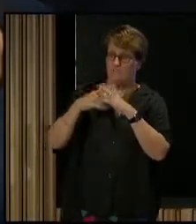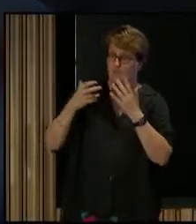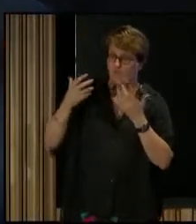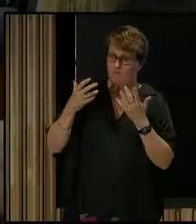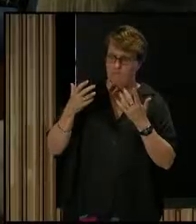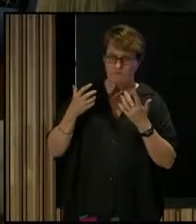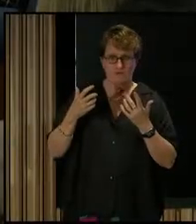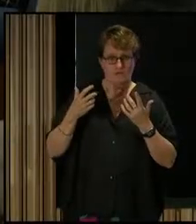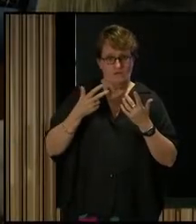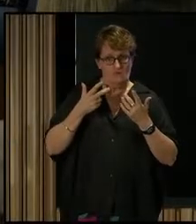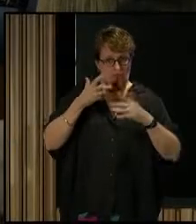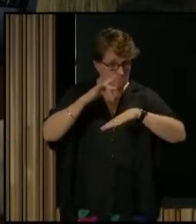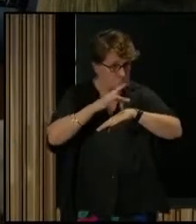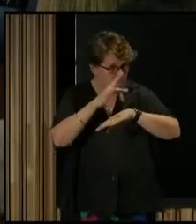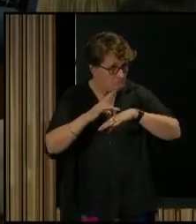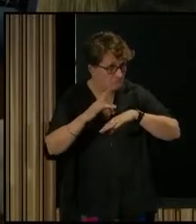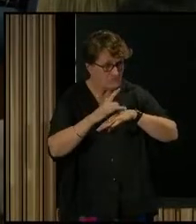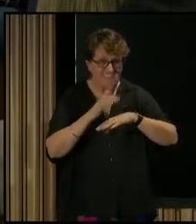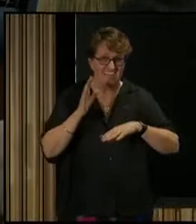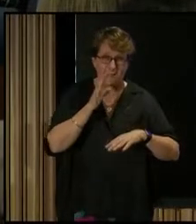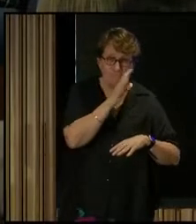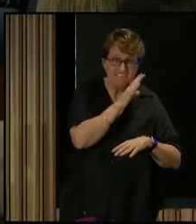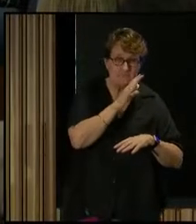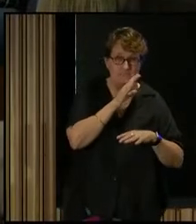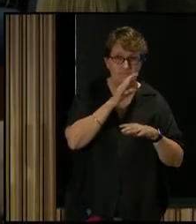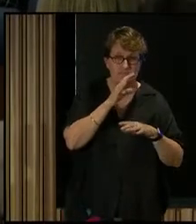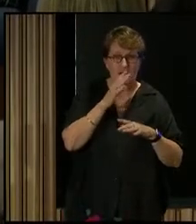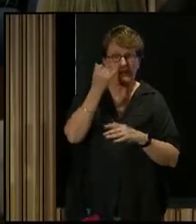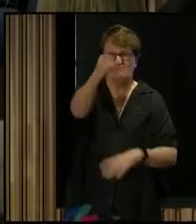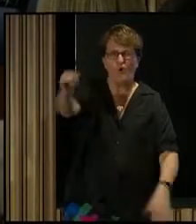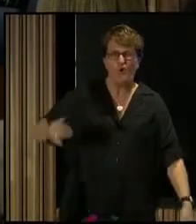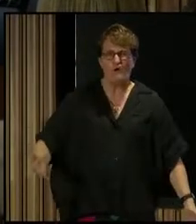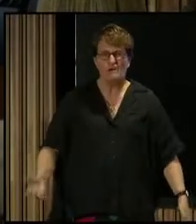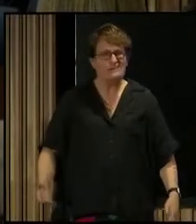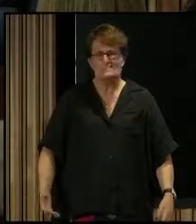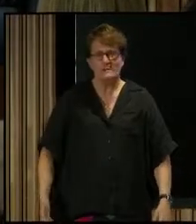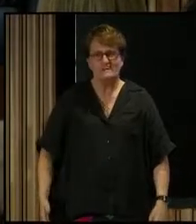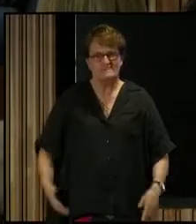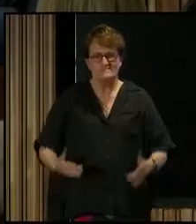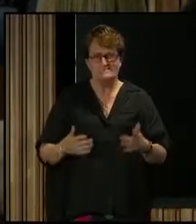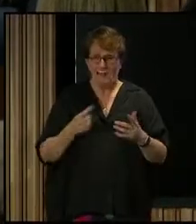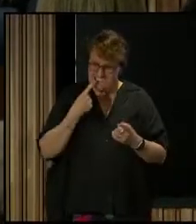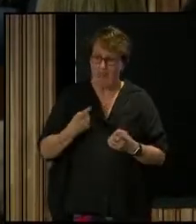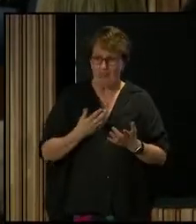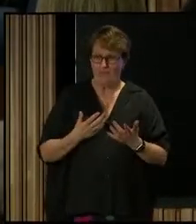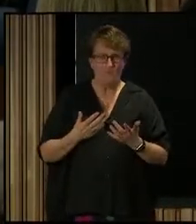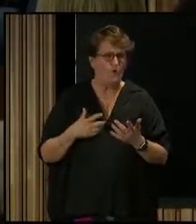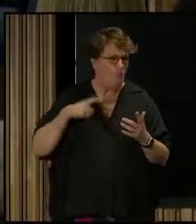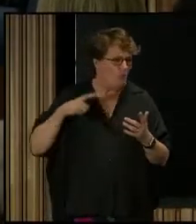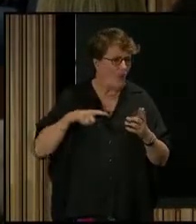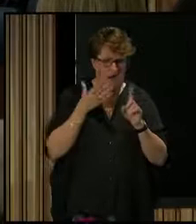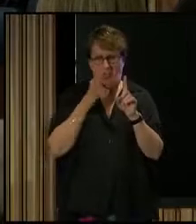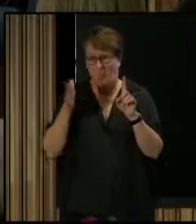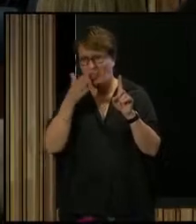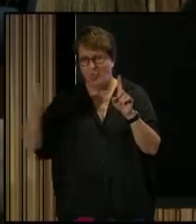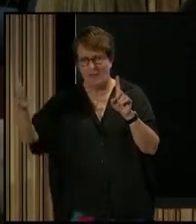the crowd sings back at me and they miss all of the notes and then I'm like, wrong. I just let them know, because what's the point in